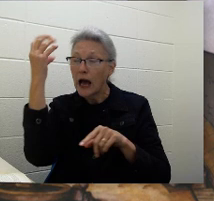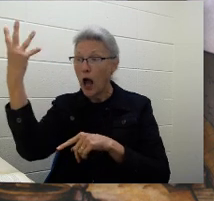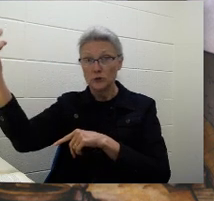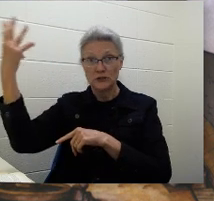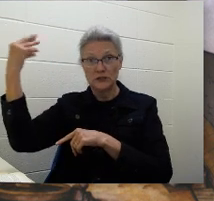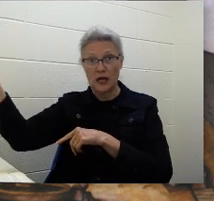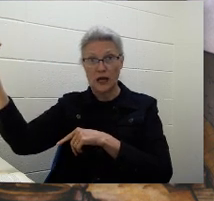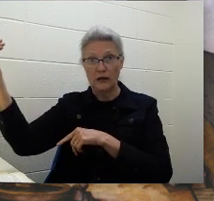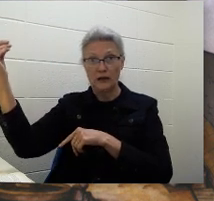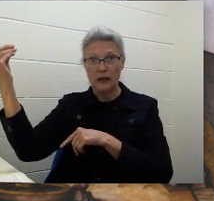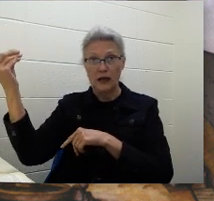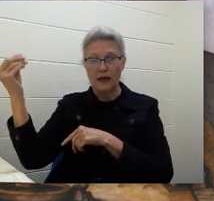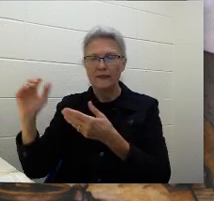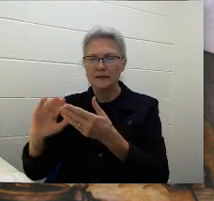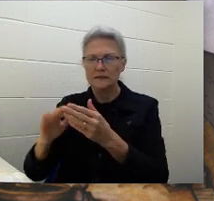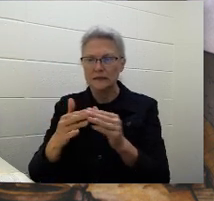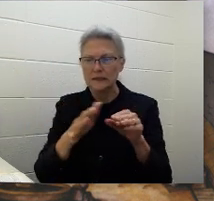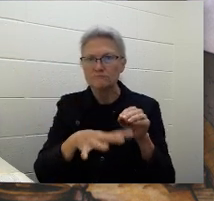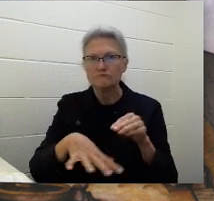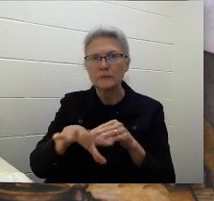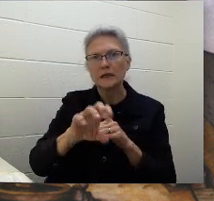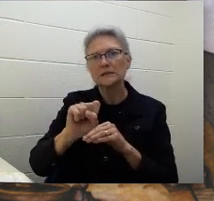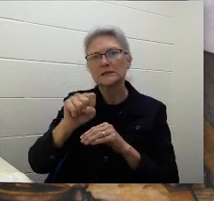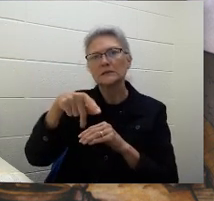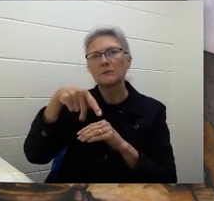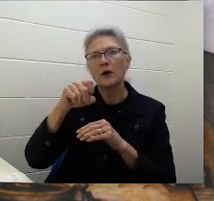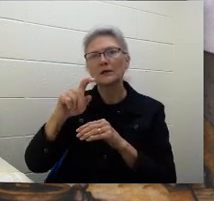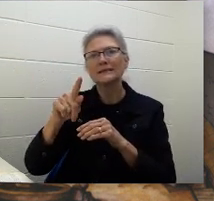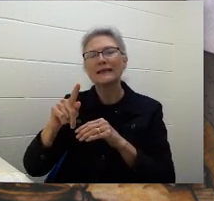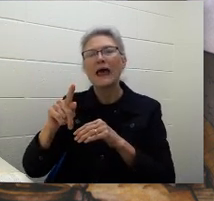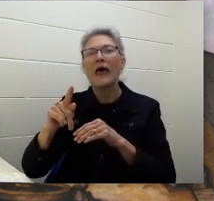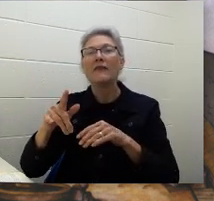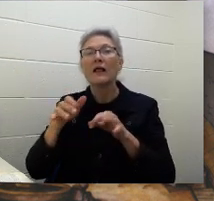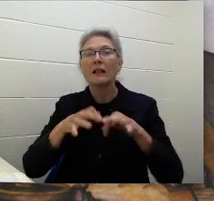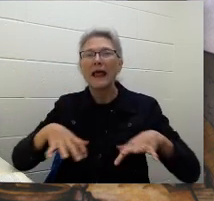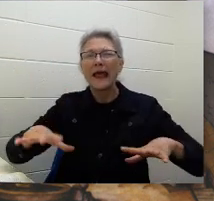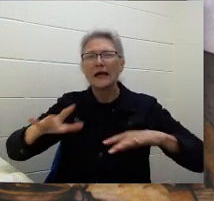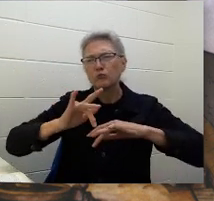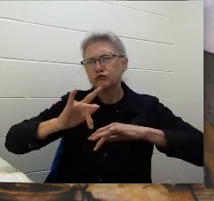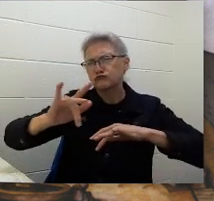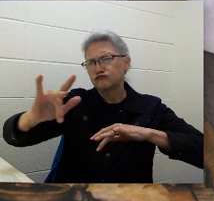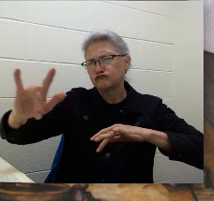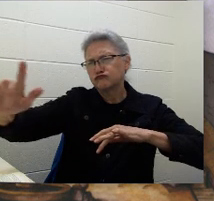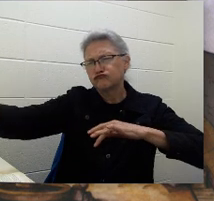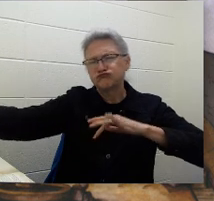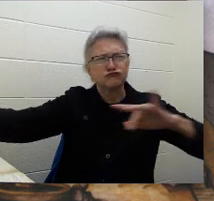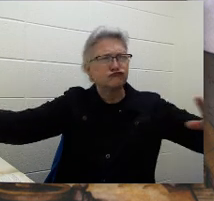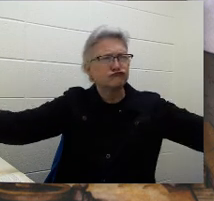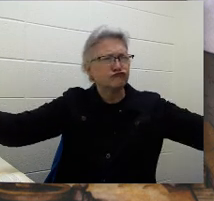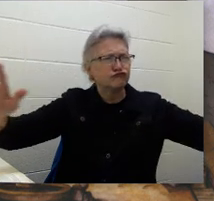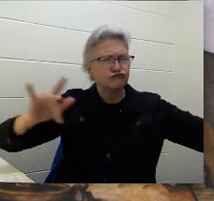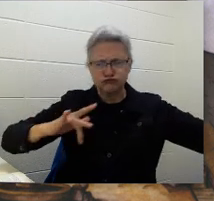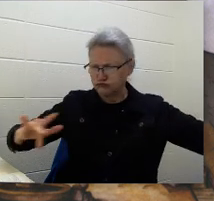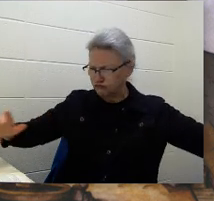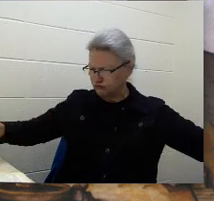Outside the settlement of Sparks, the empty land stretched for miles in all directions.